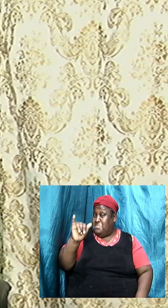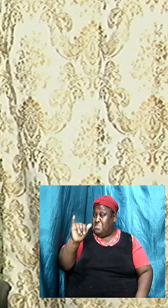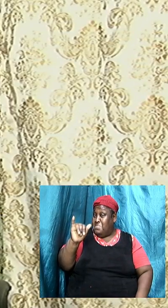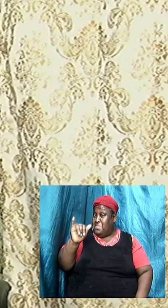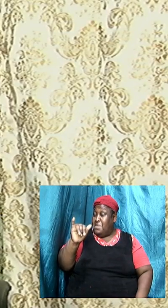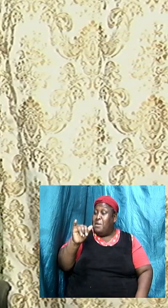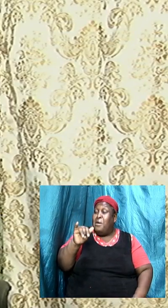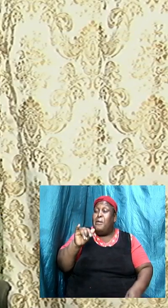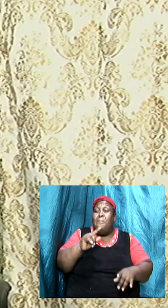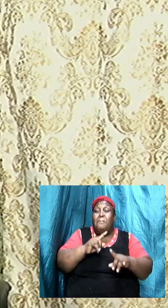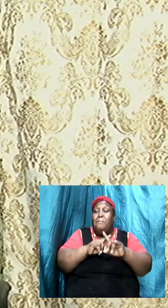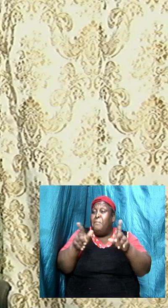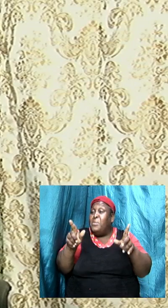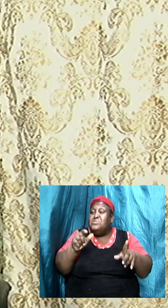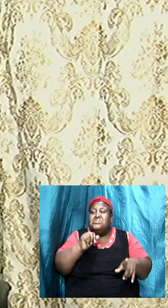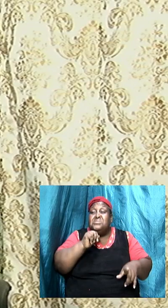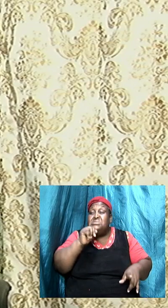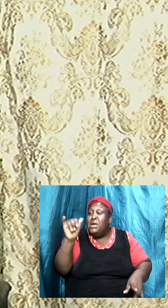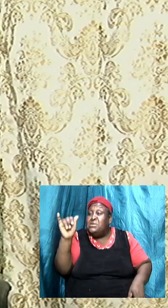but it is not.